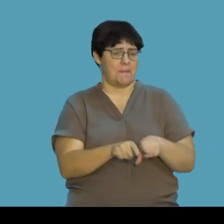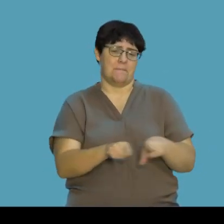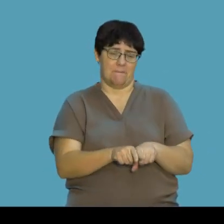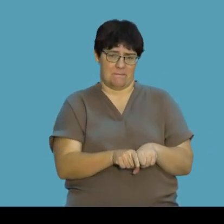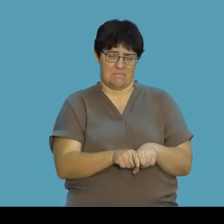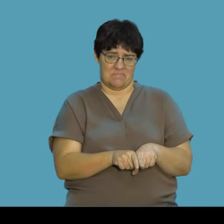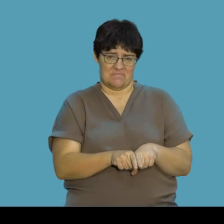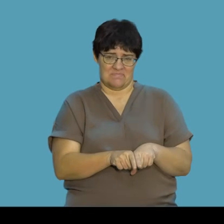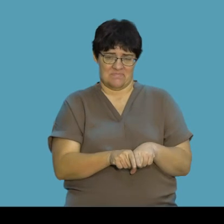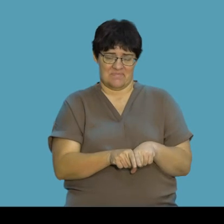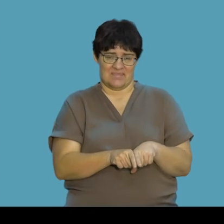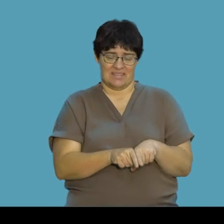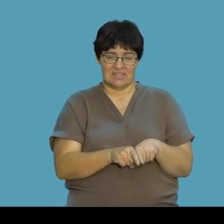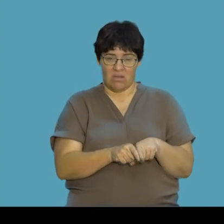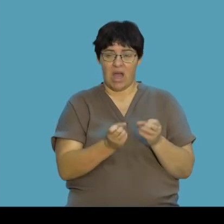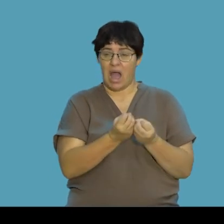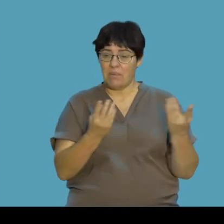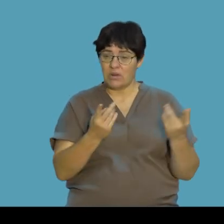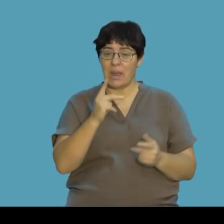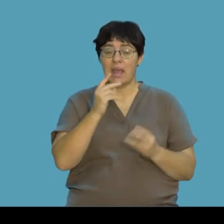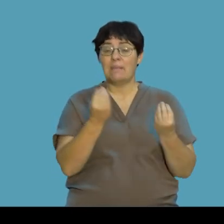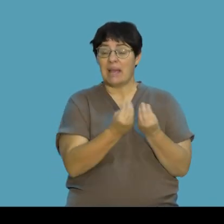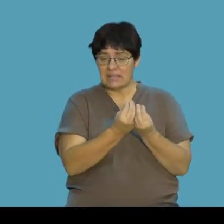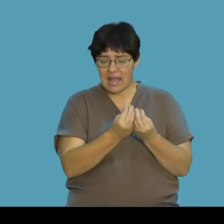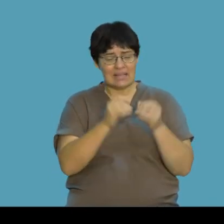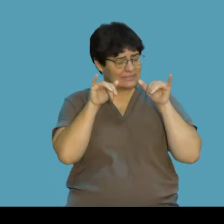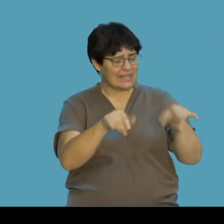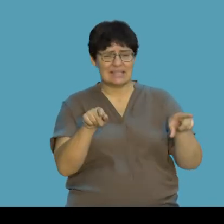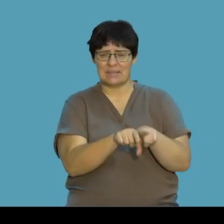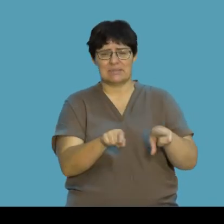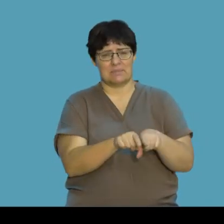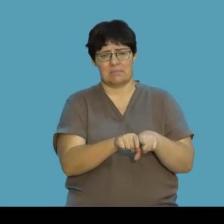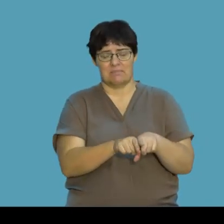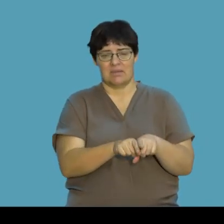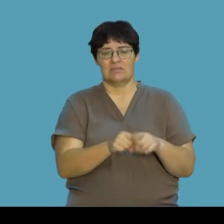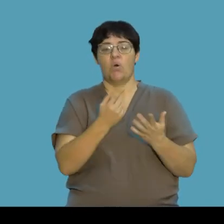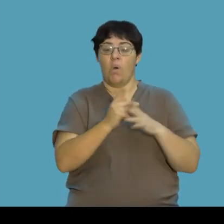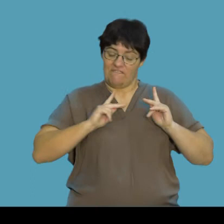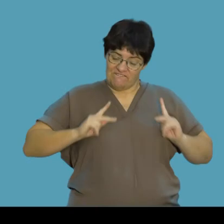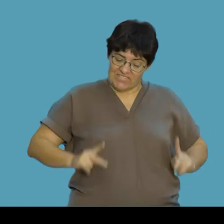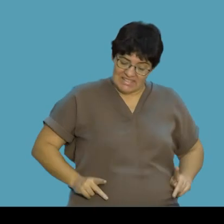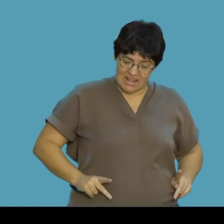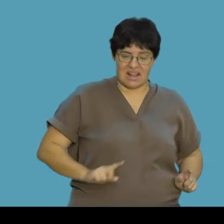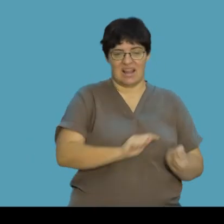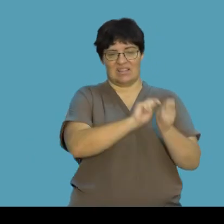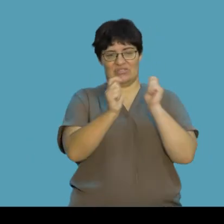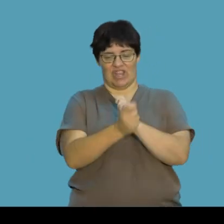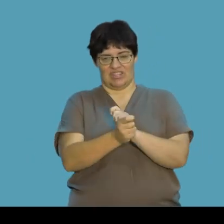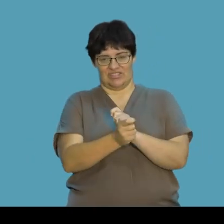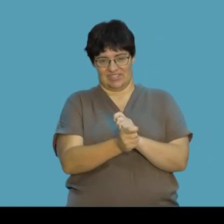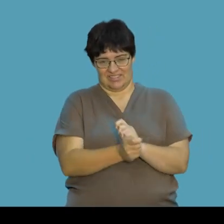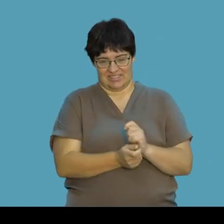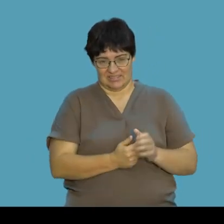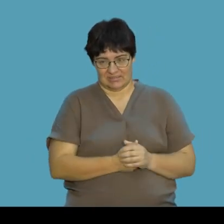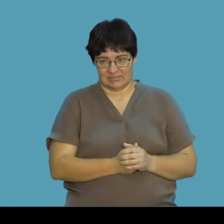matter remains the same. Why? Because this is actually a physical change, okay? This